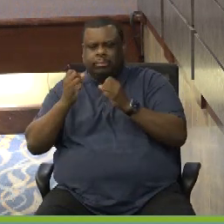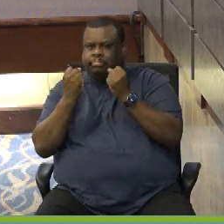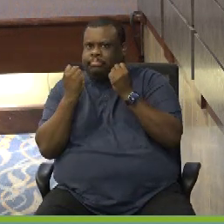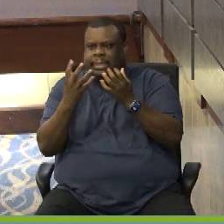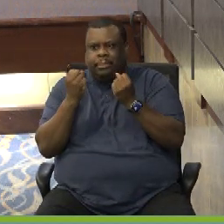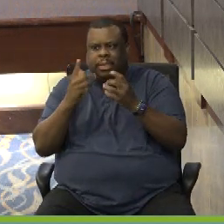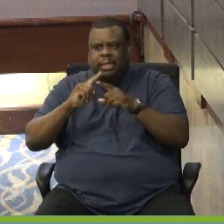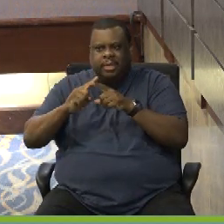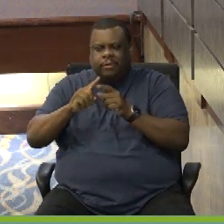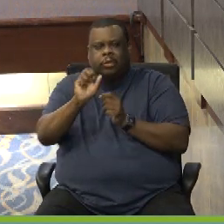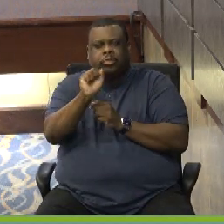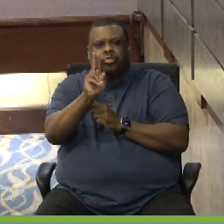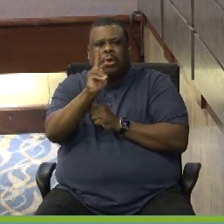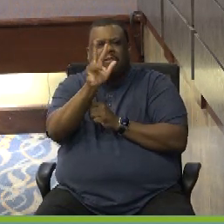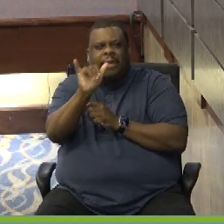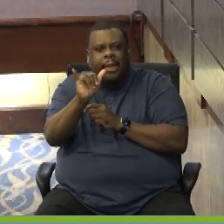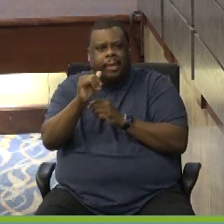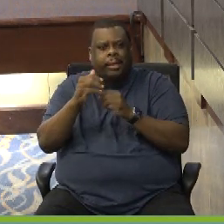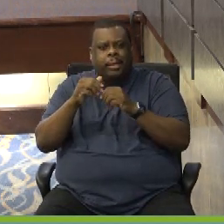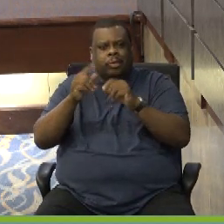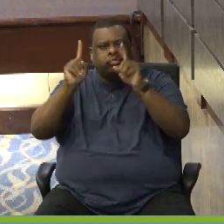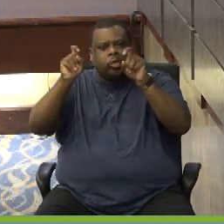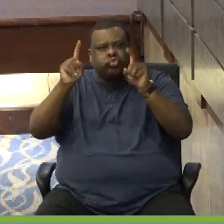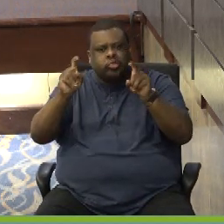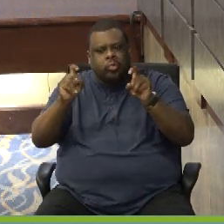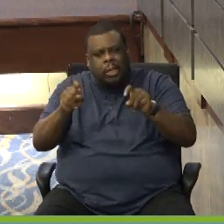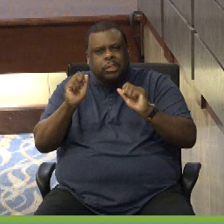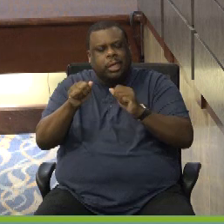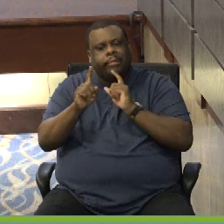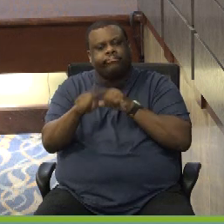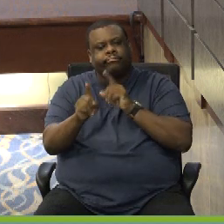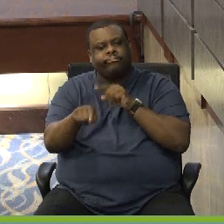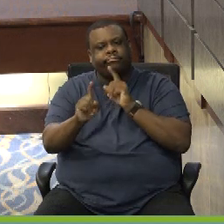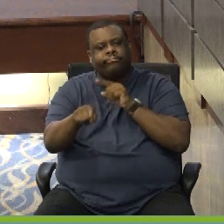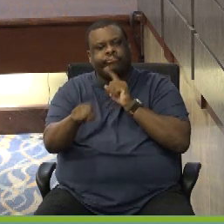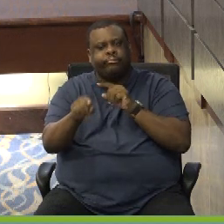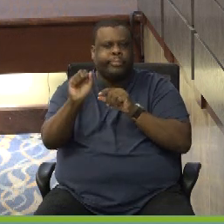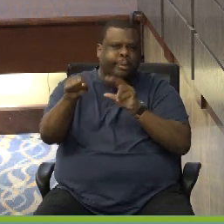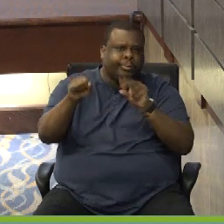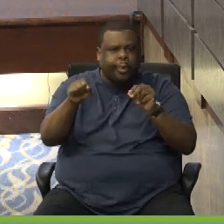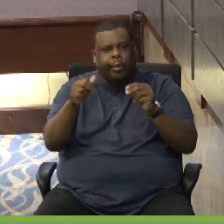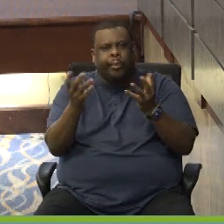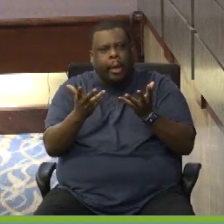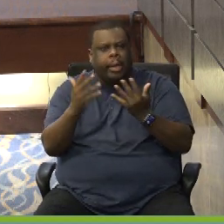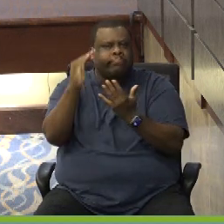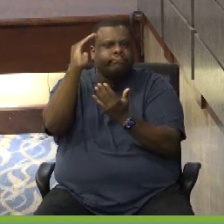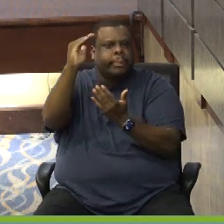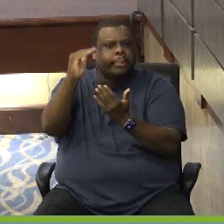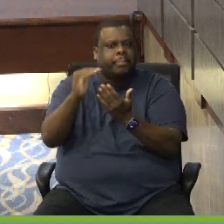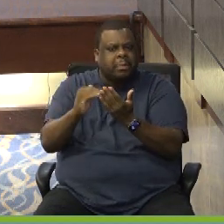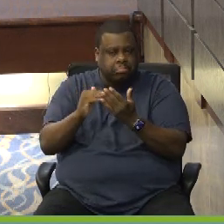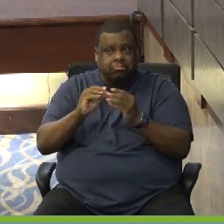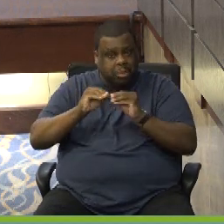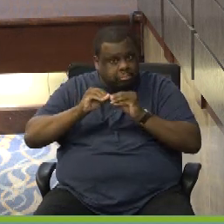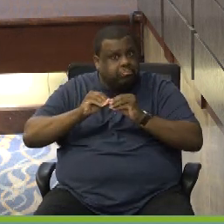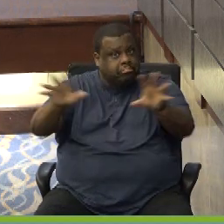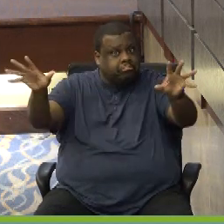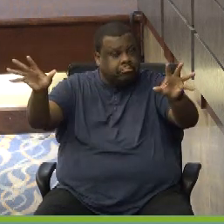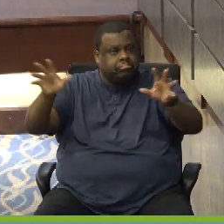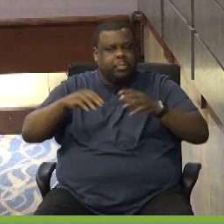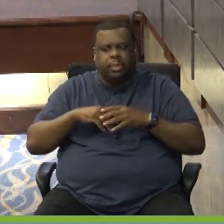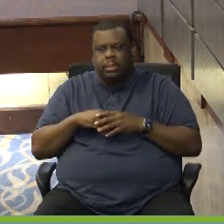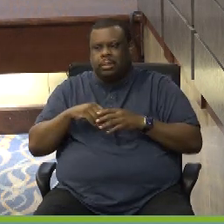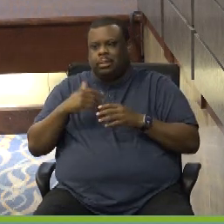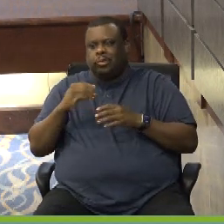with the communications staff in-house, but also really wider across community leaders, faith leaders,